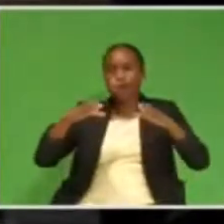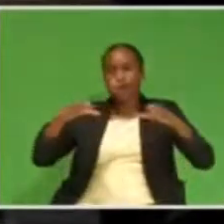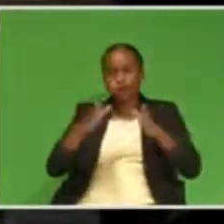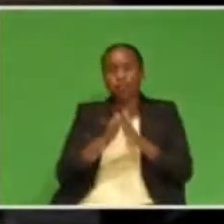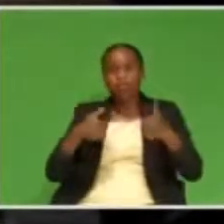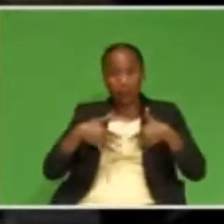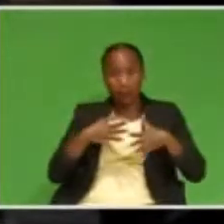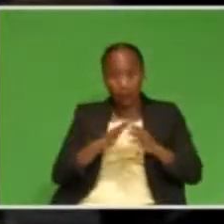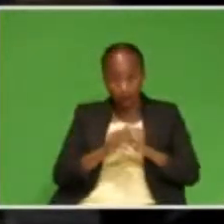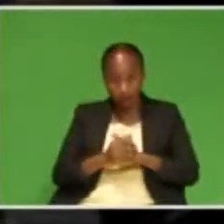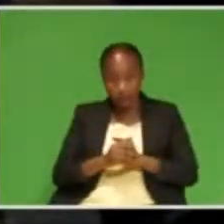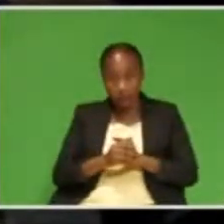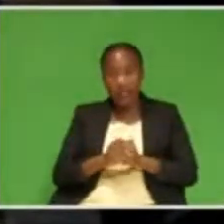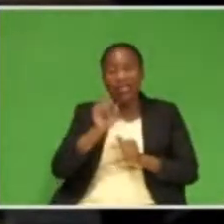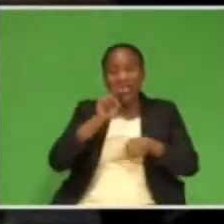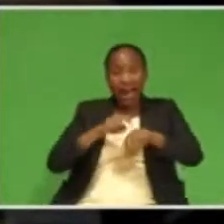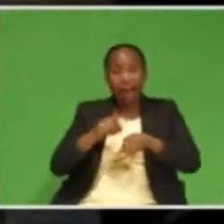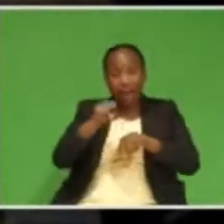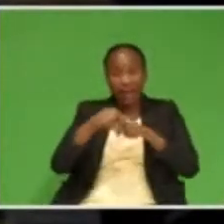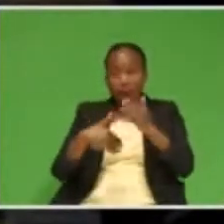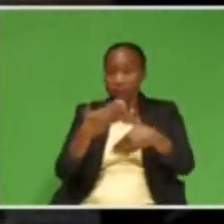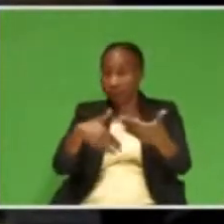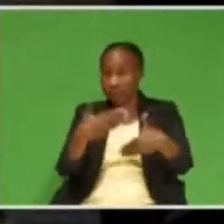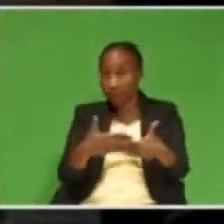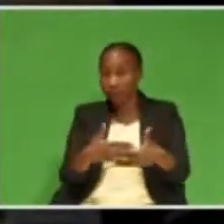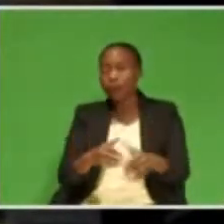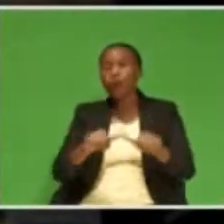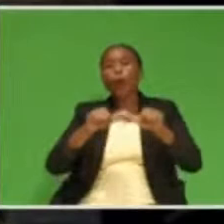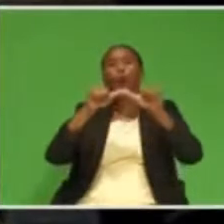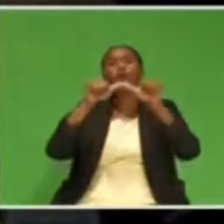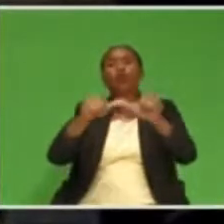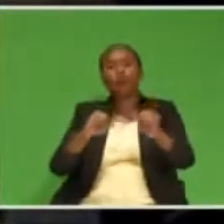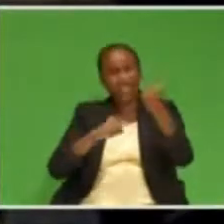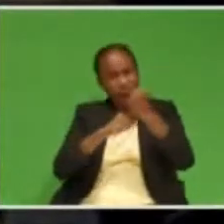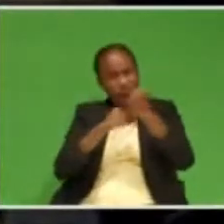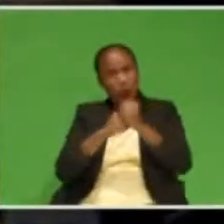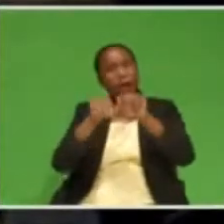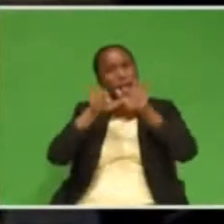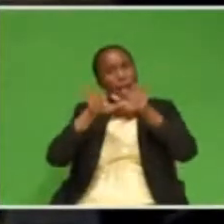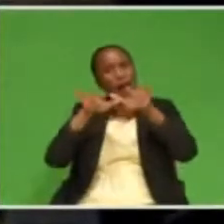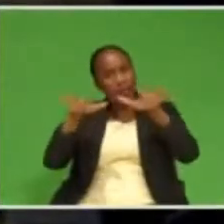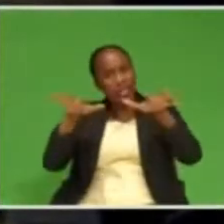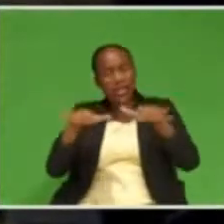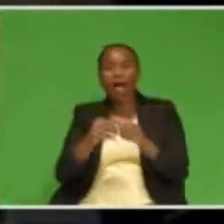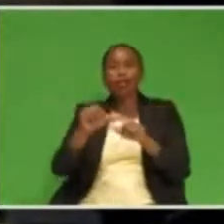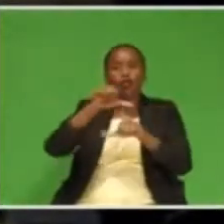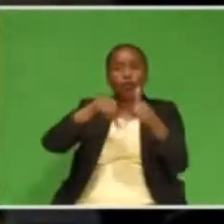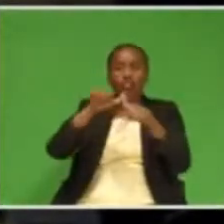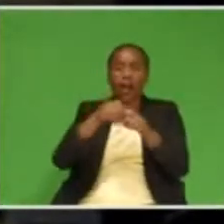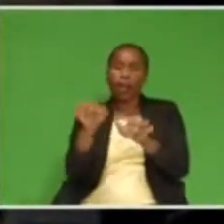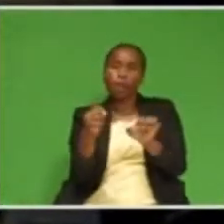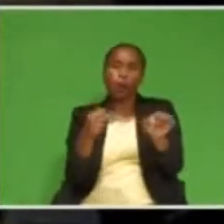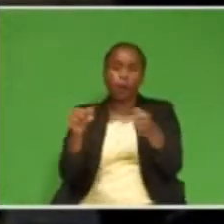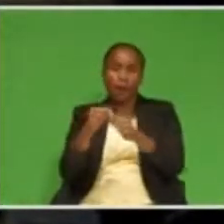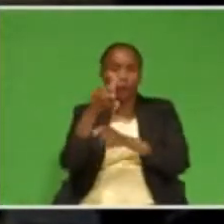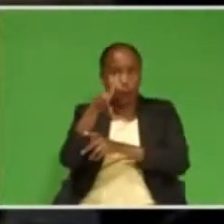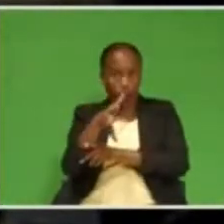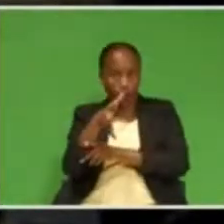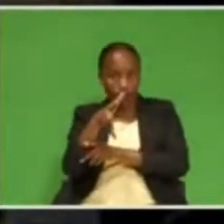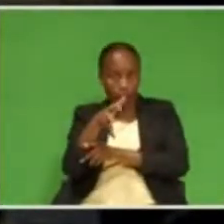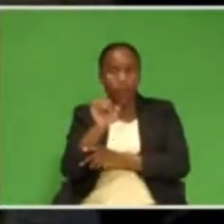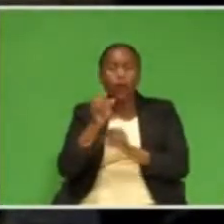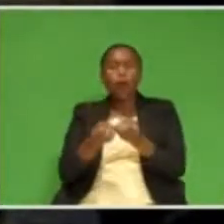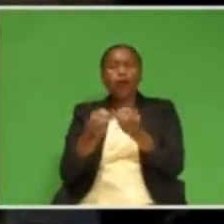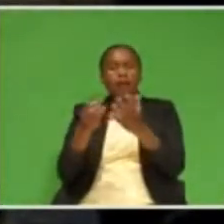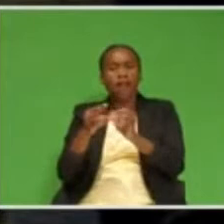Is underway. We will continue to support public and social employment to provide